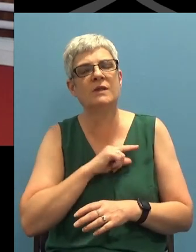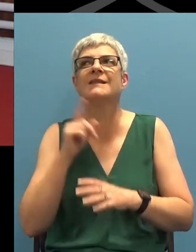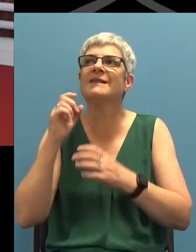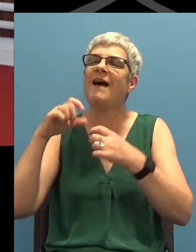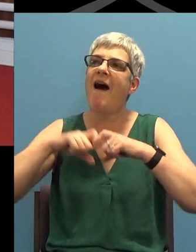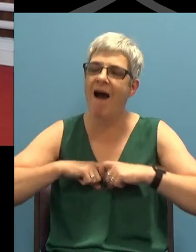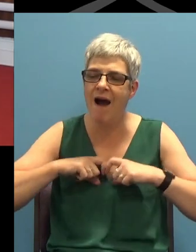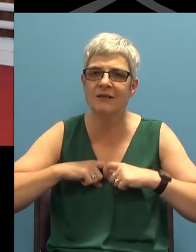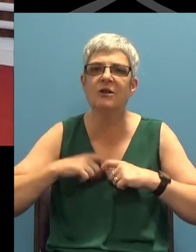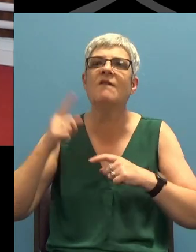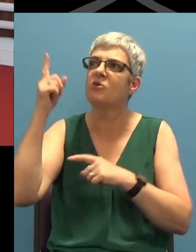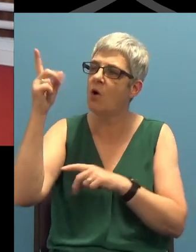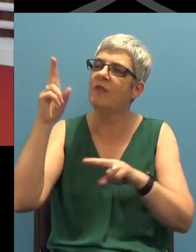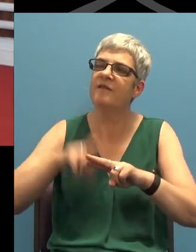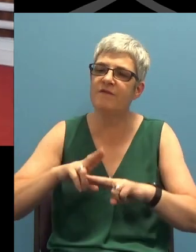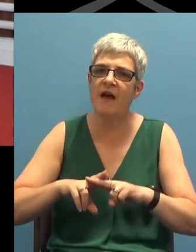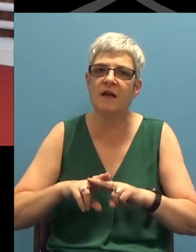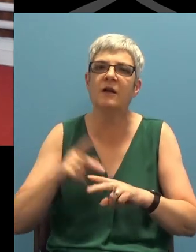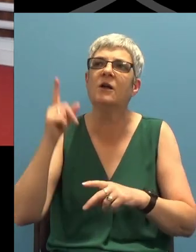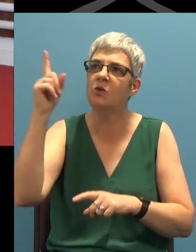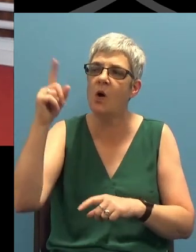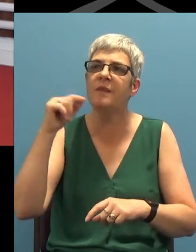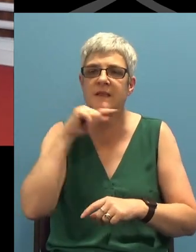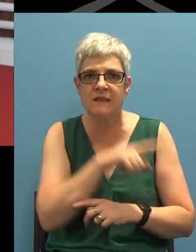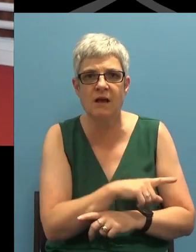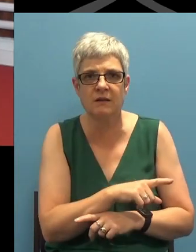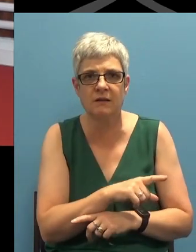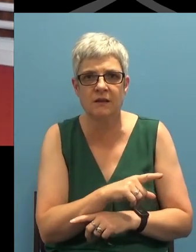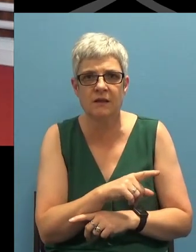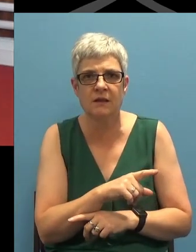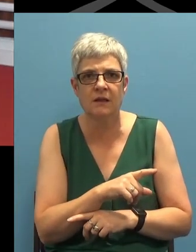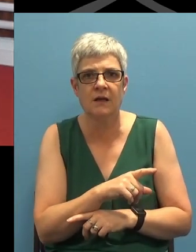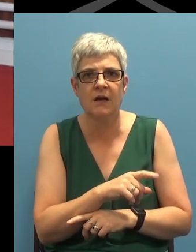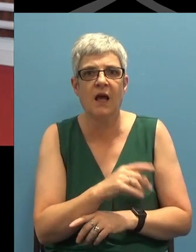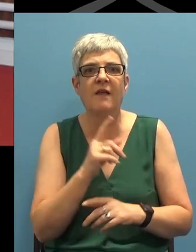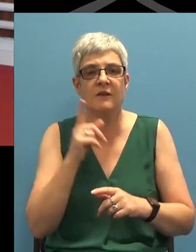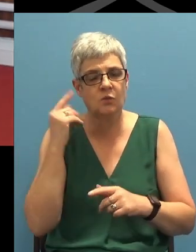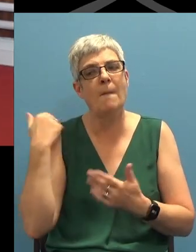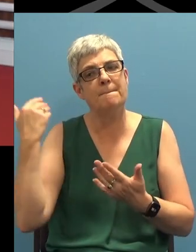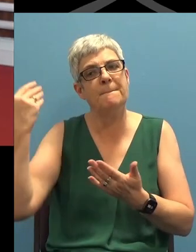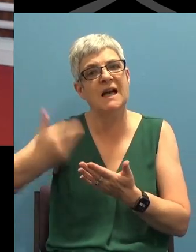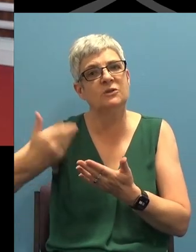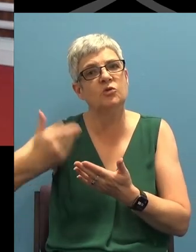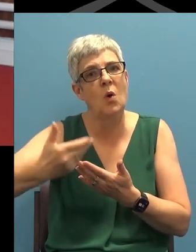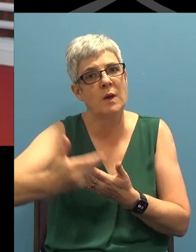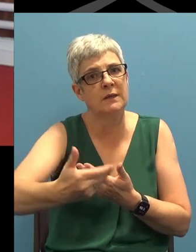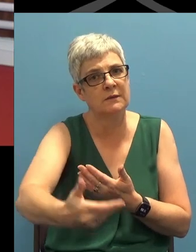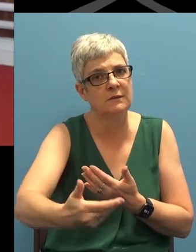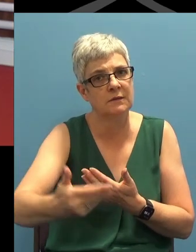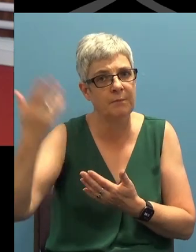this is what is in the heart of God the Son, and this is what they have passed on to us.